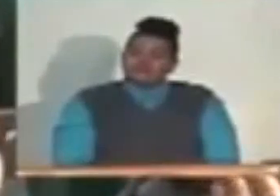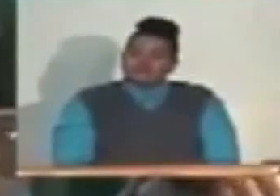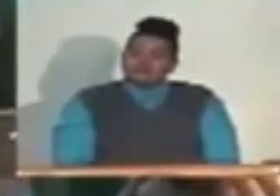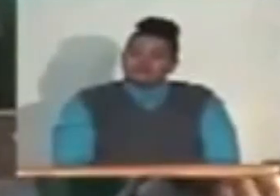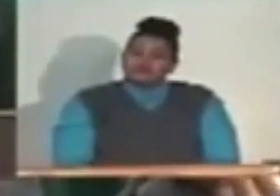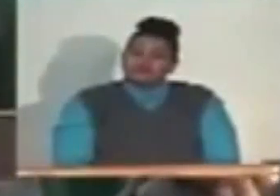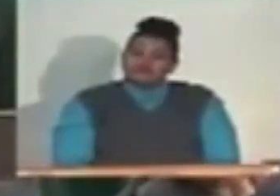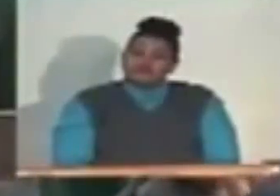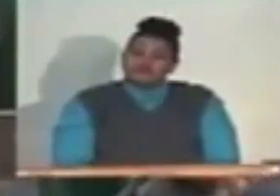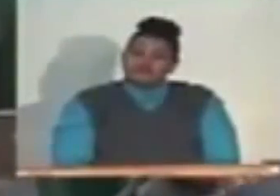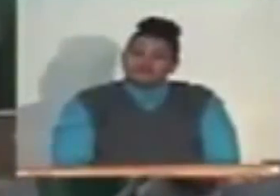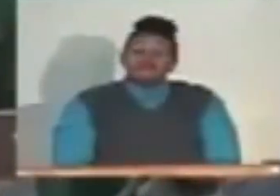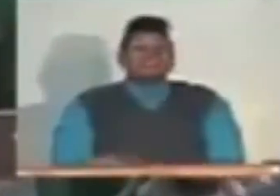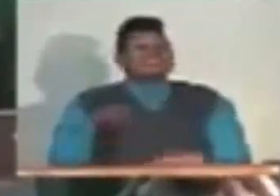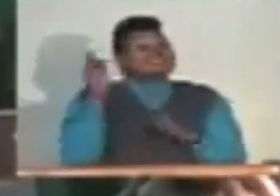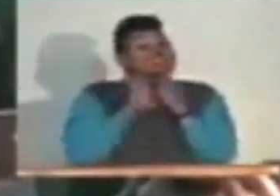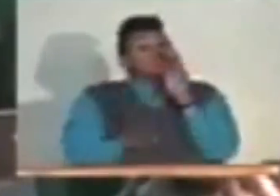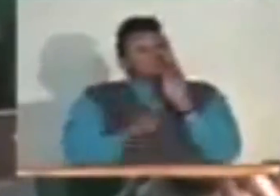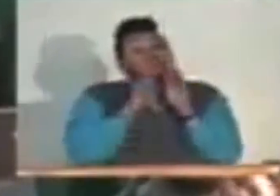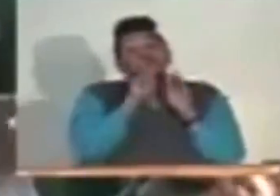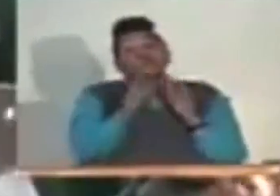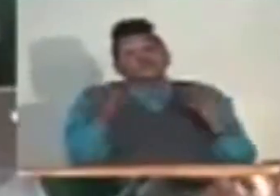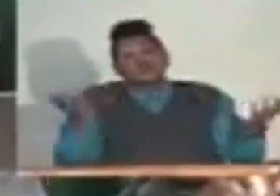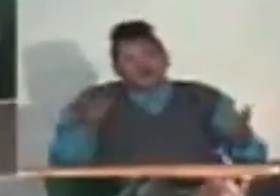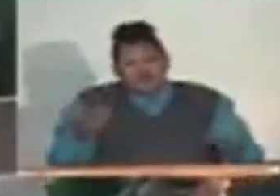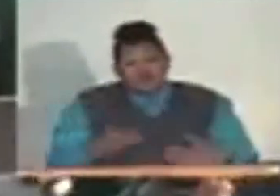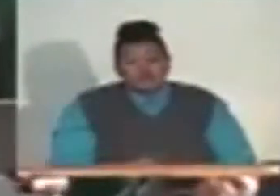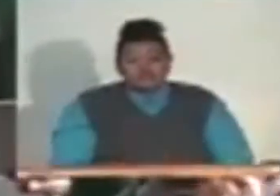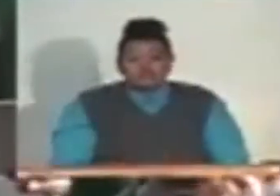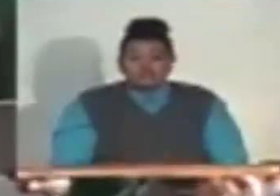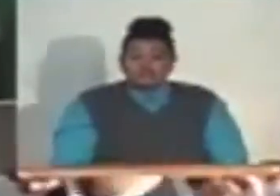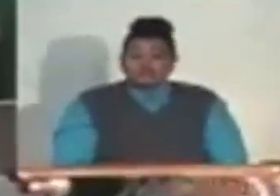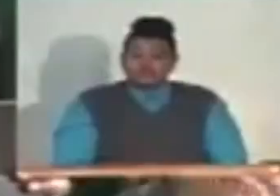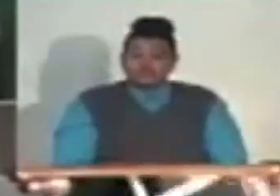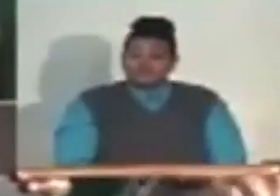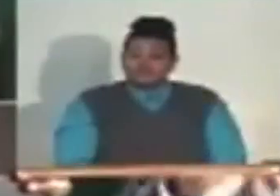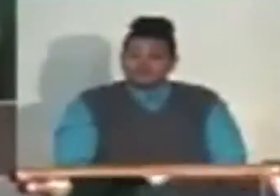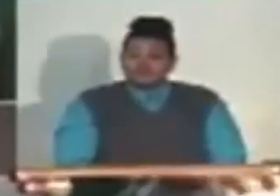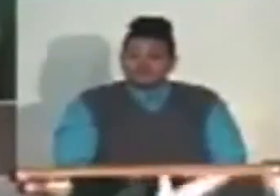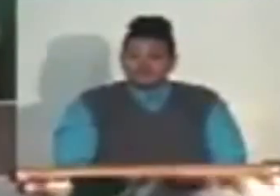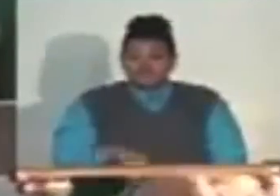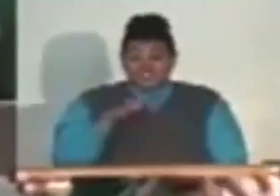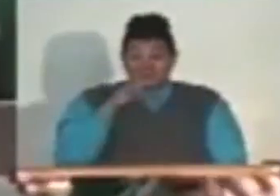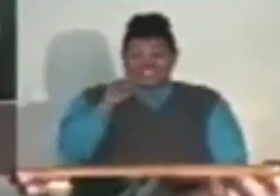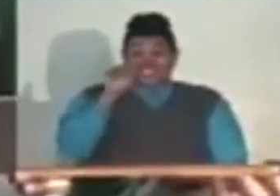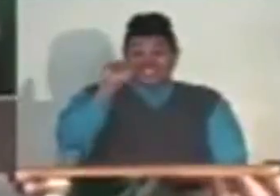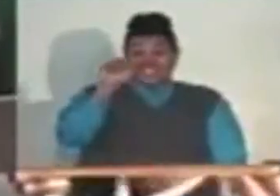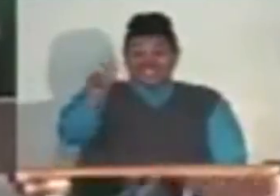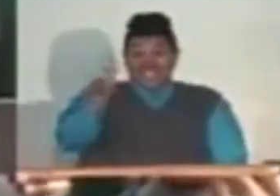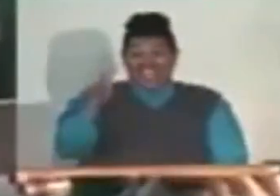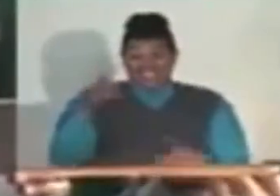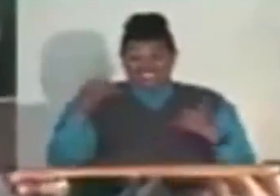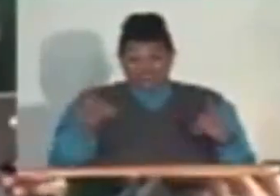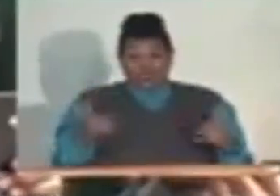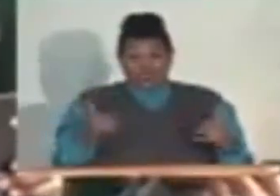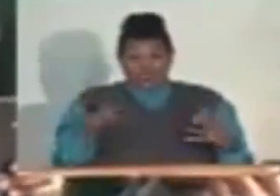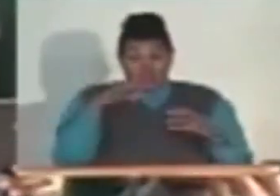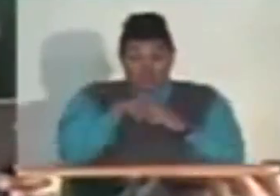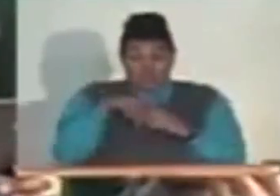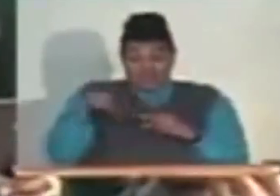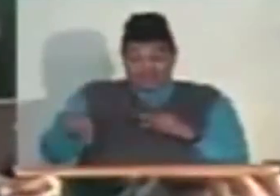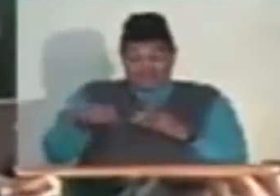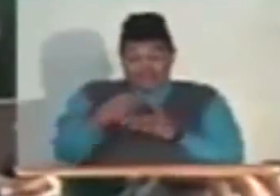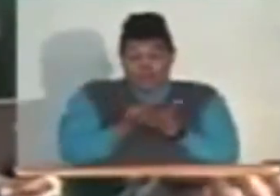The simple truth is, Mr. Speaker, that the onerous tax package, which is part of